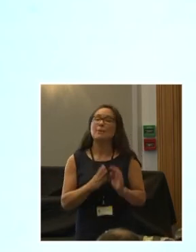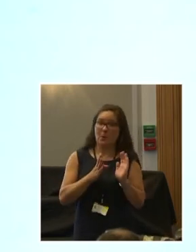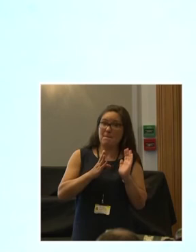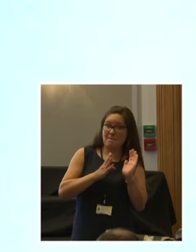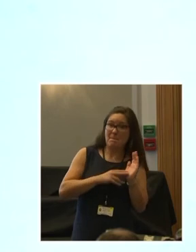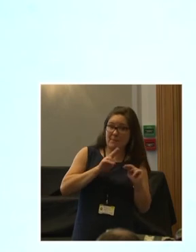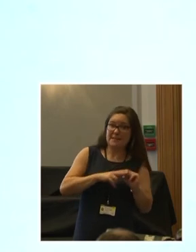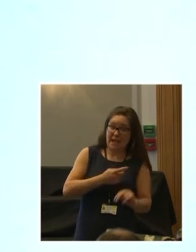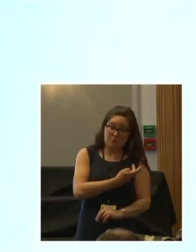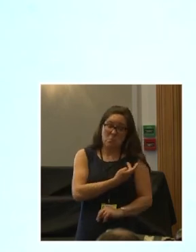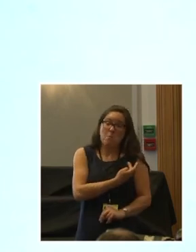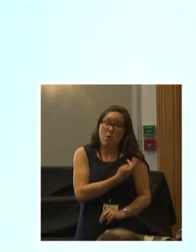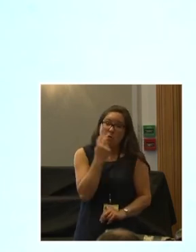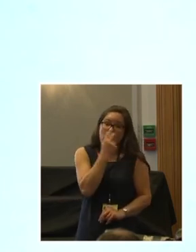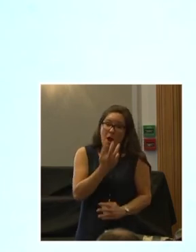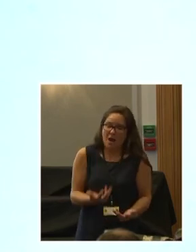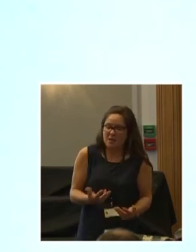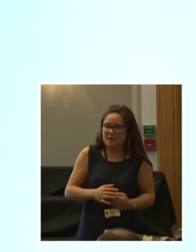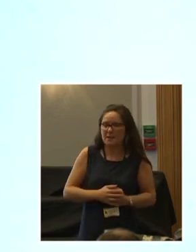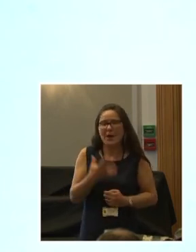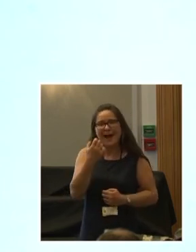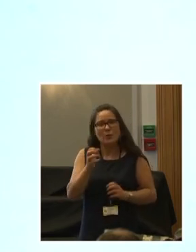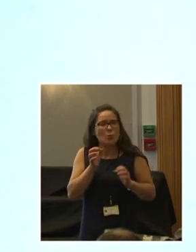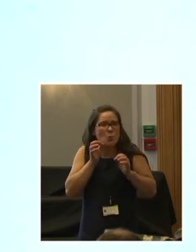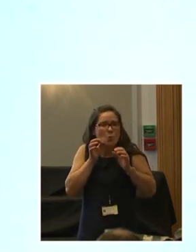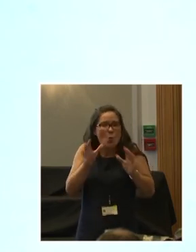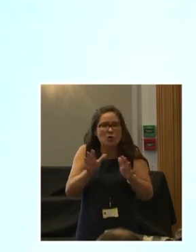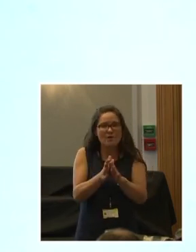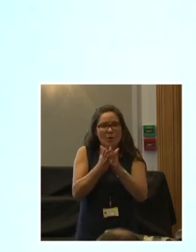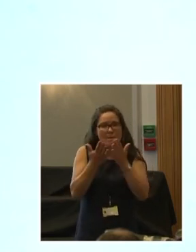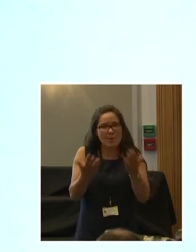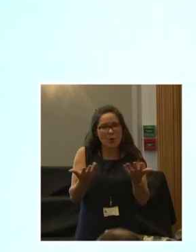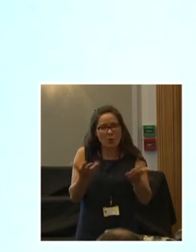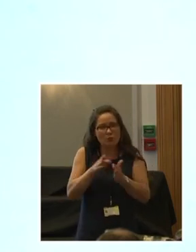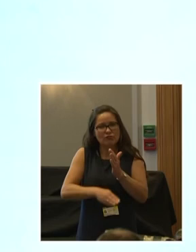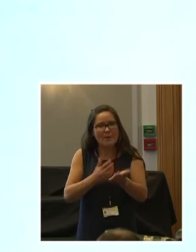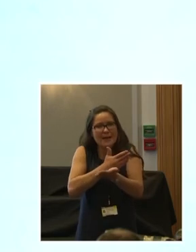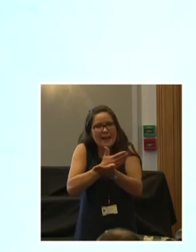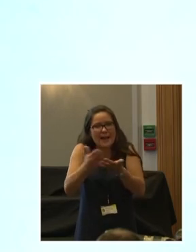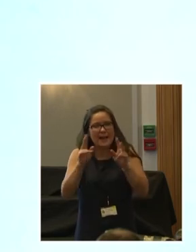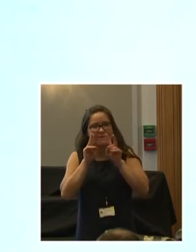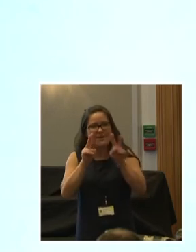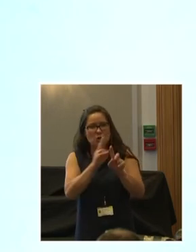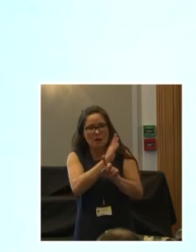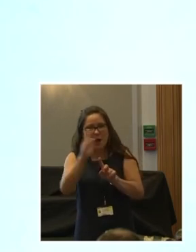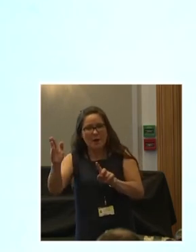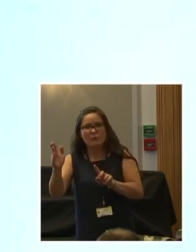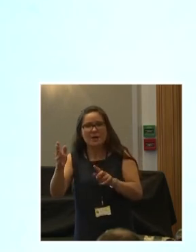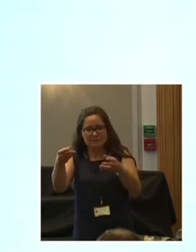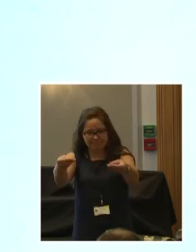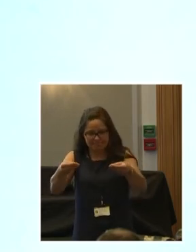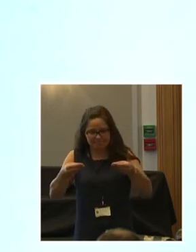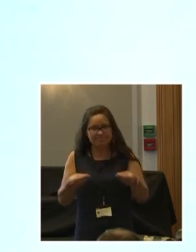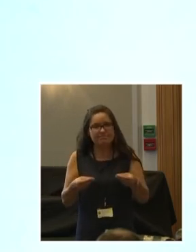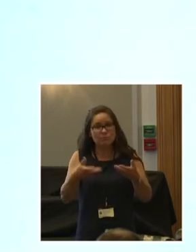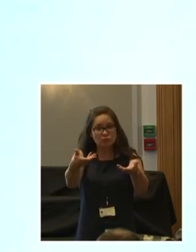blind, and of course we were able to get the wonderful books from the Clear Vision Library that they